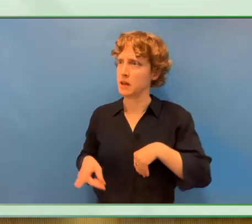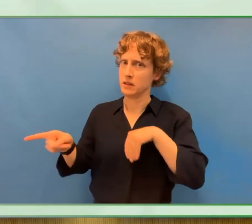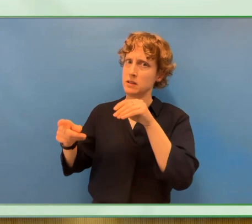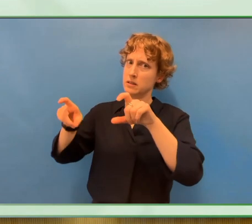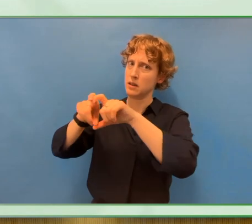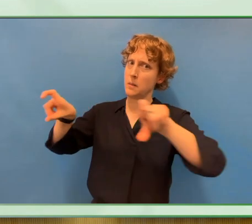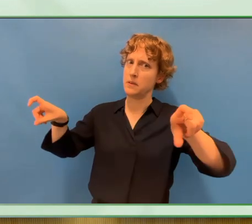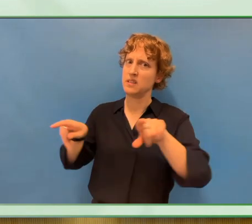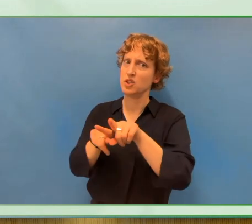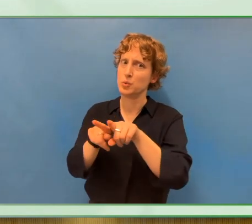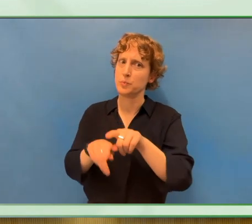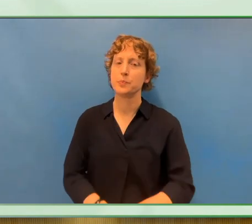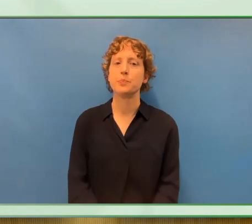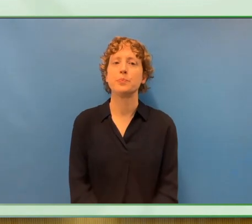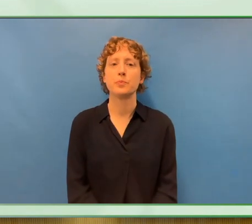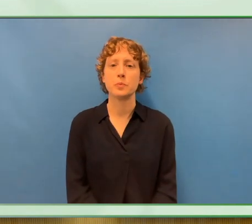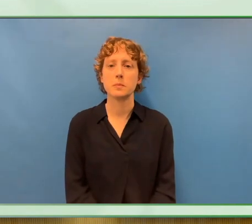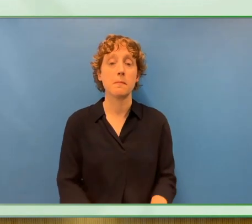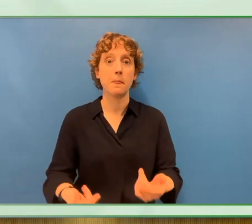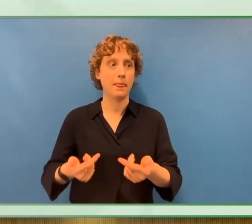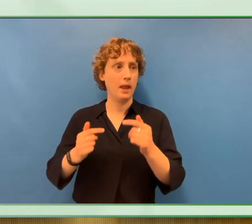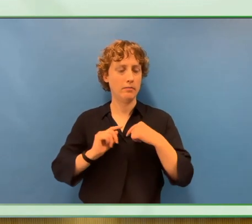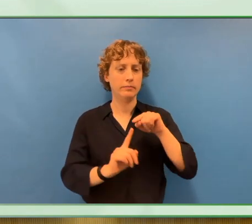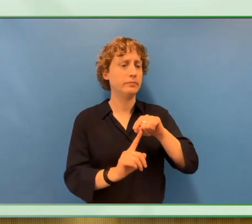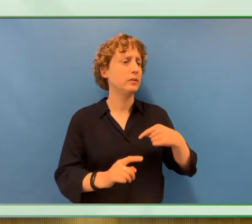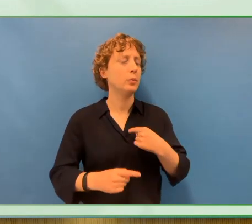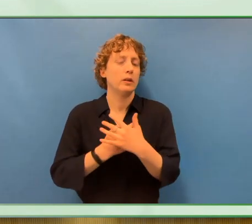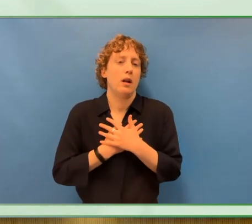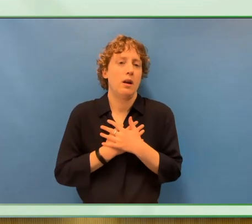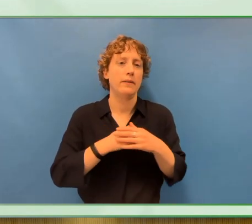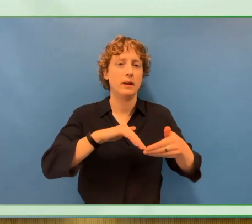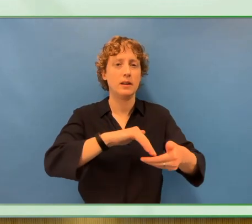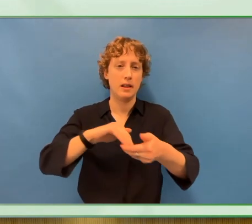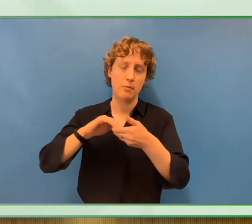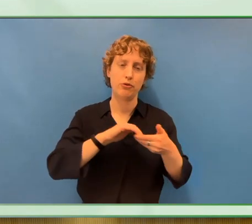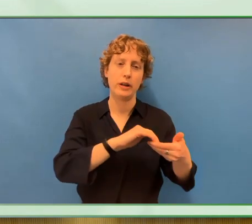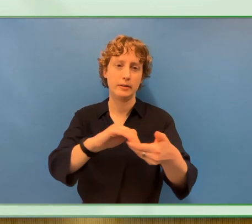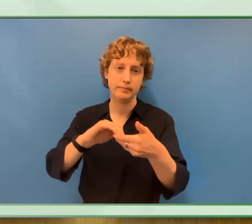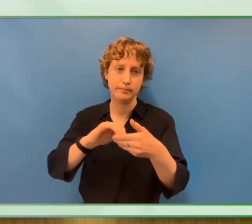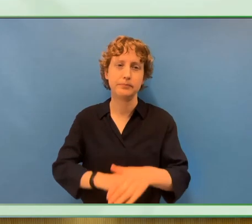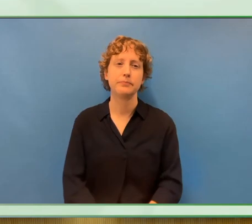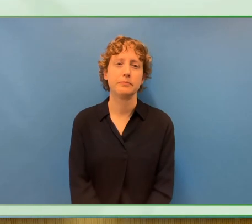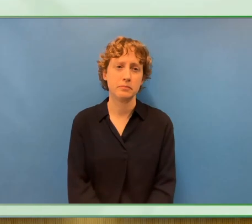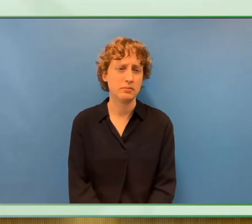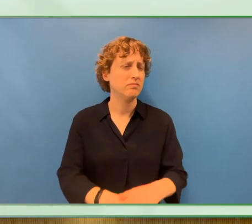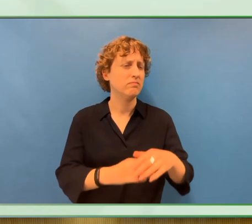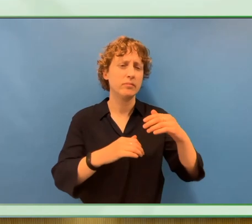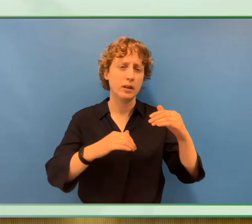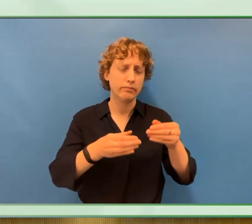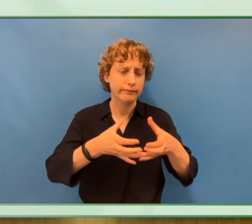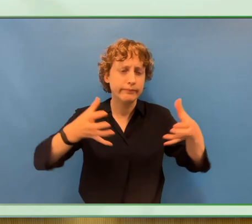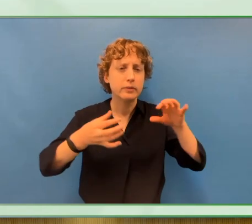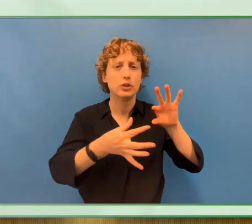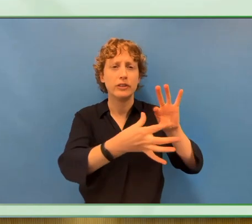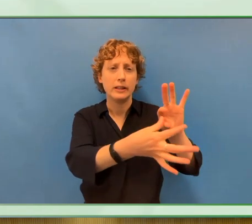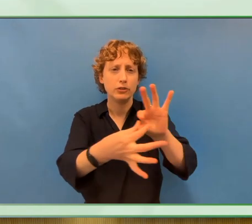building relationships. We love collaborative NGOs. And the current state is much better than